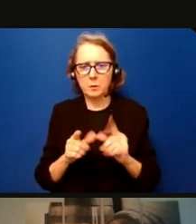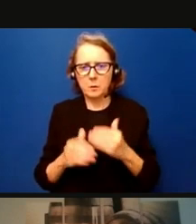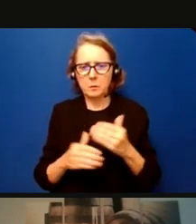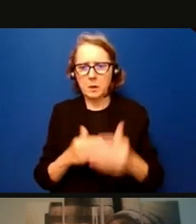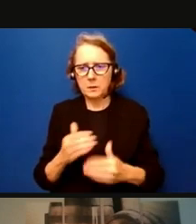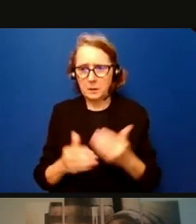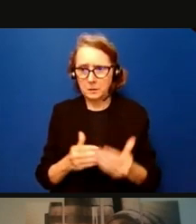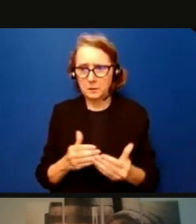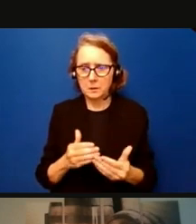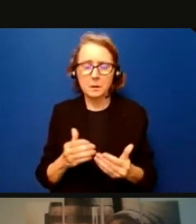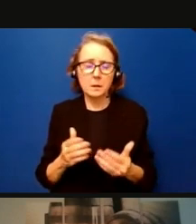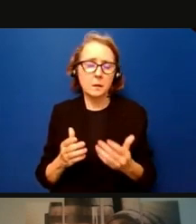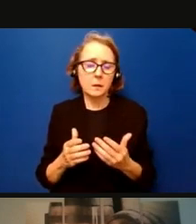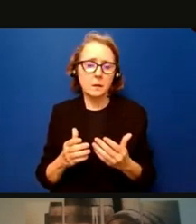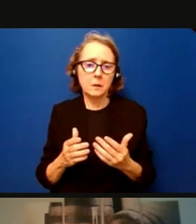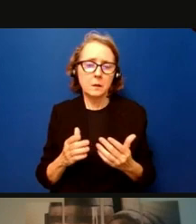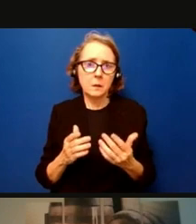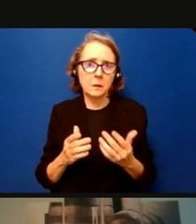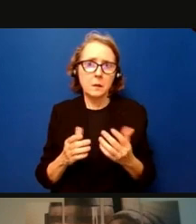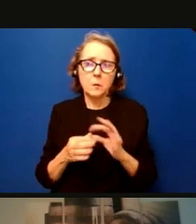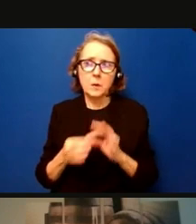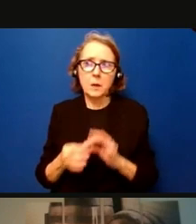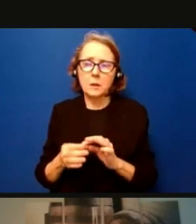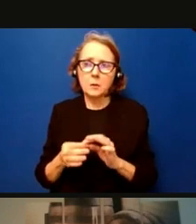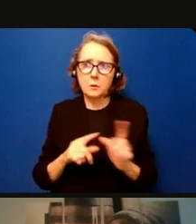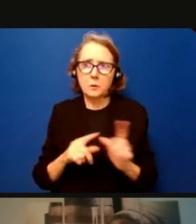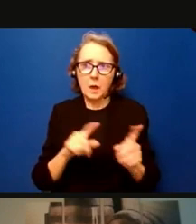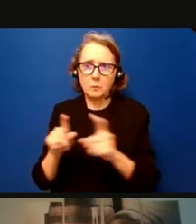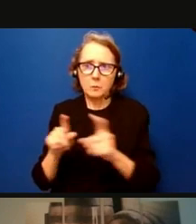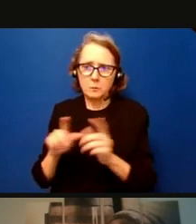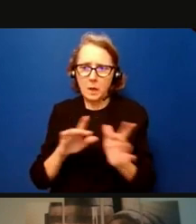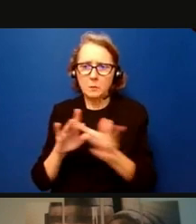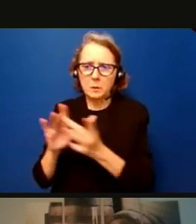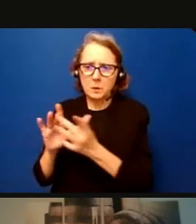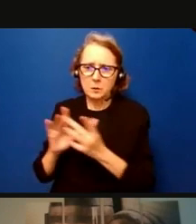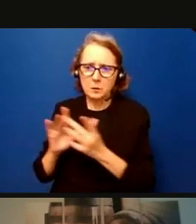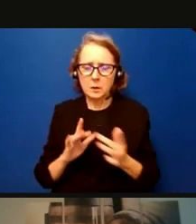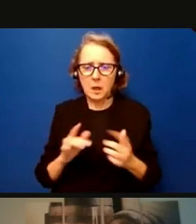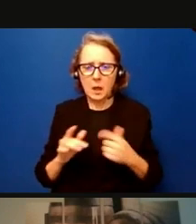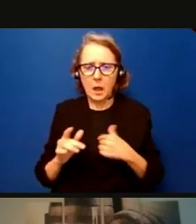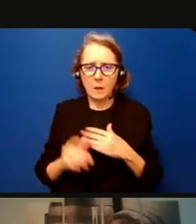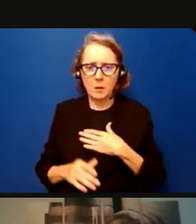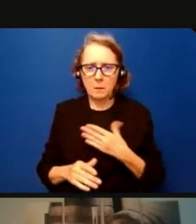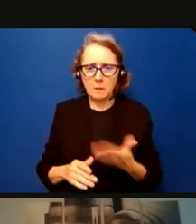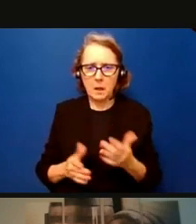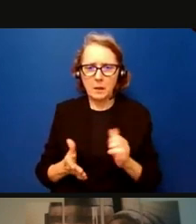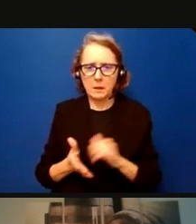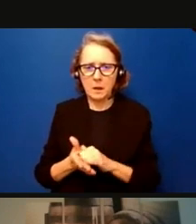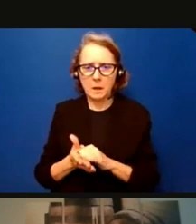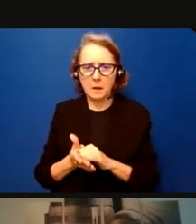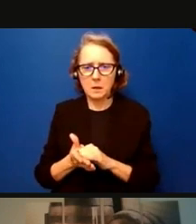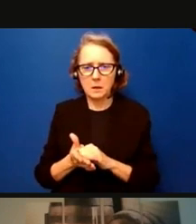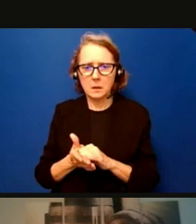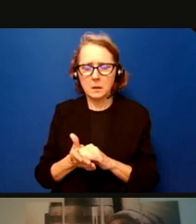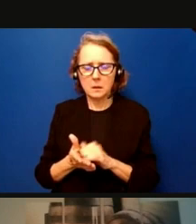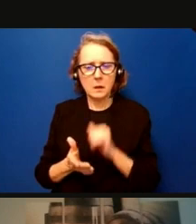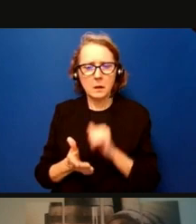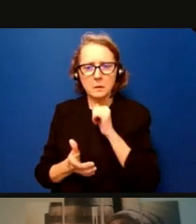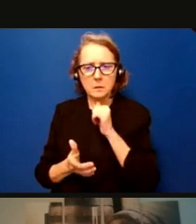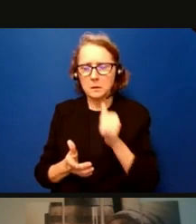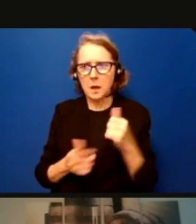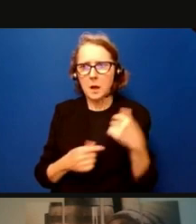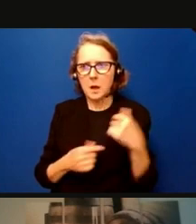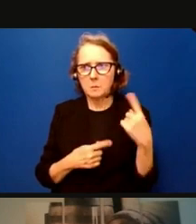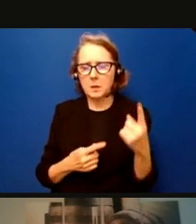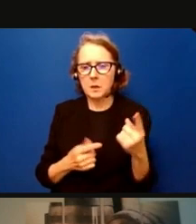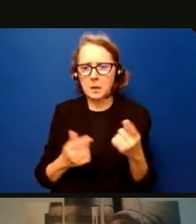That's in terms of the outreach. I will full admit that that there's not been, I don't think,